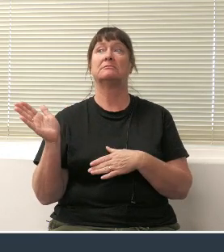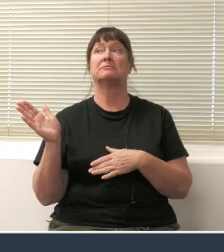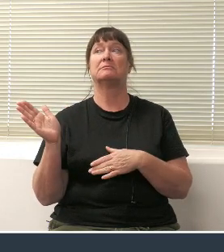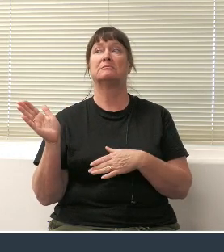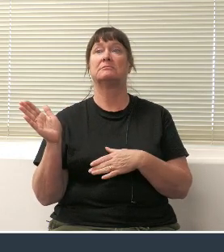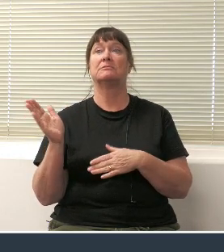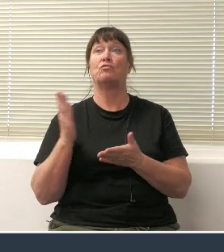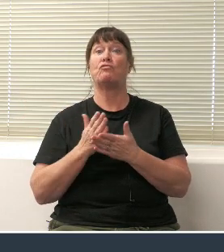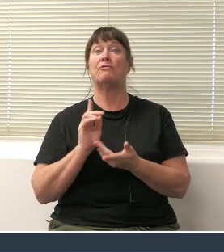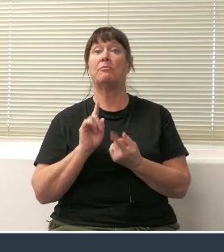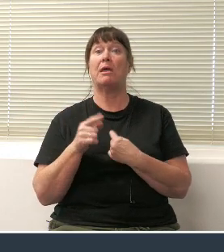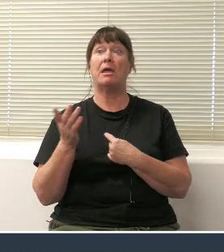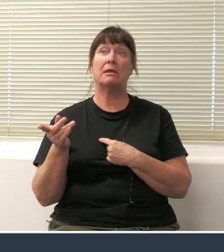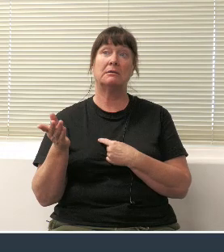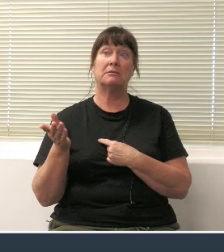have your right of reply?